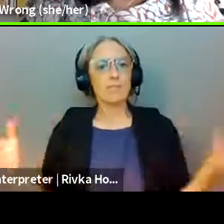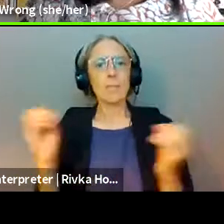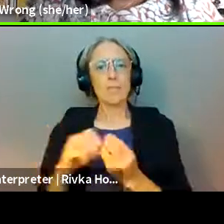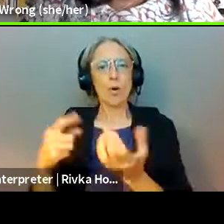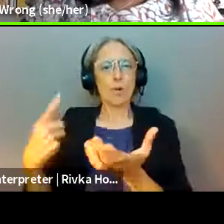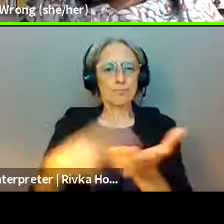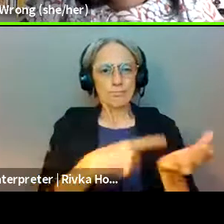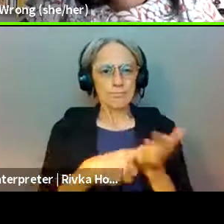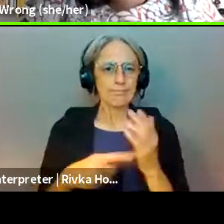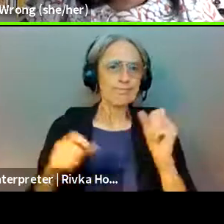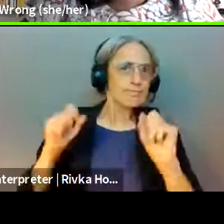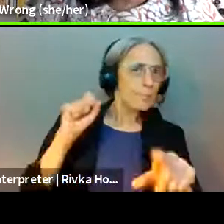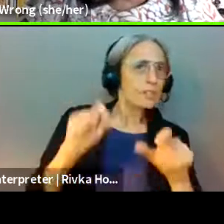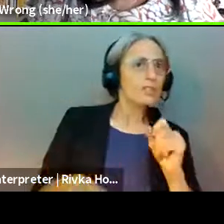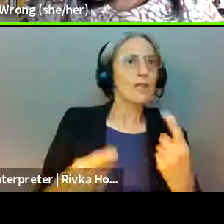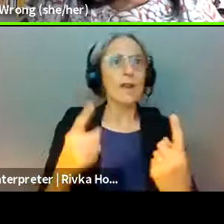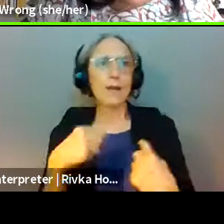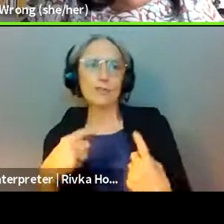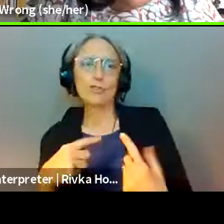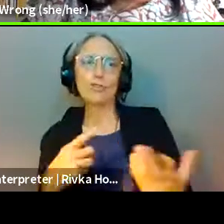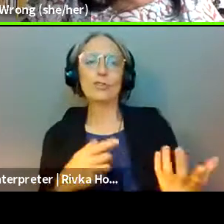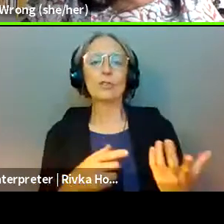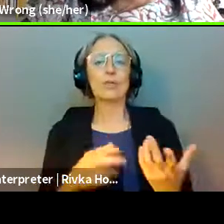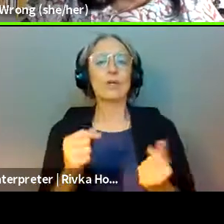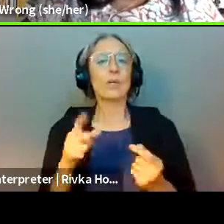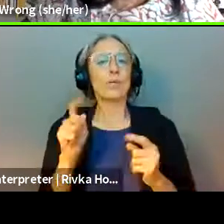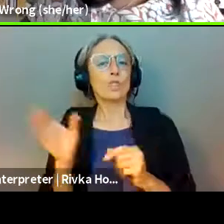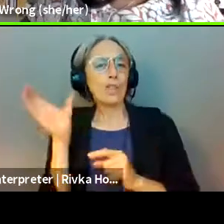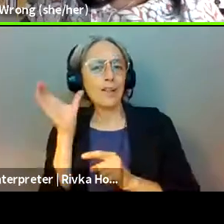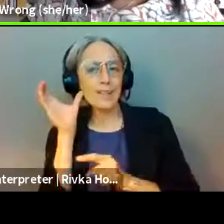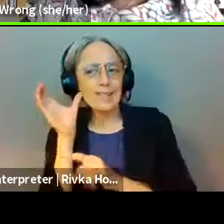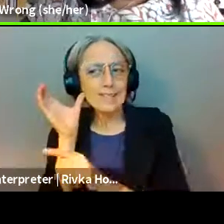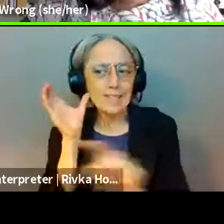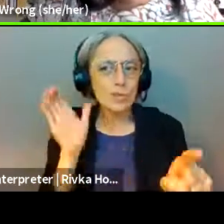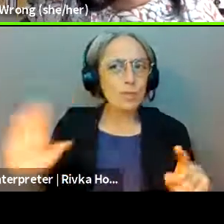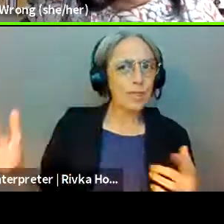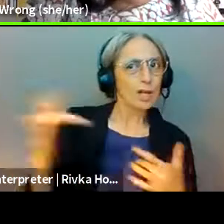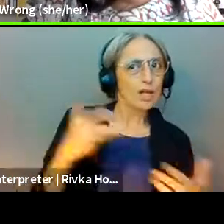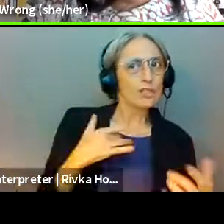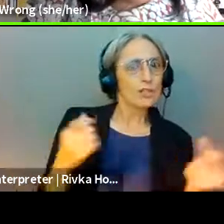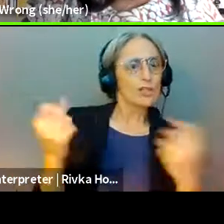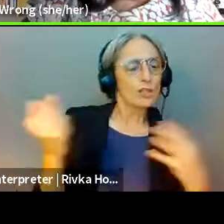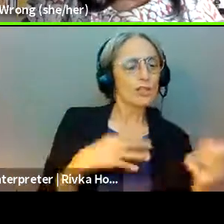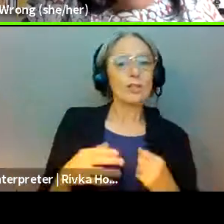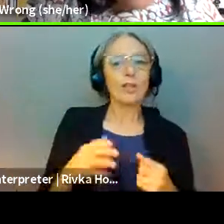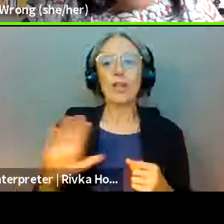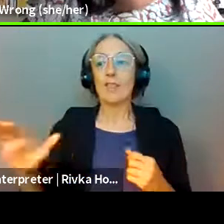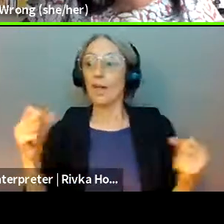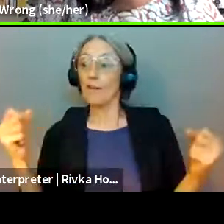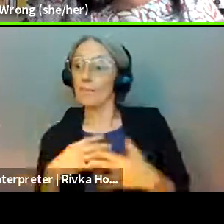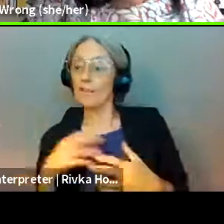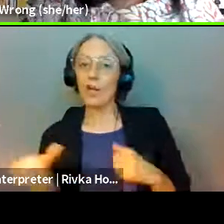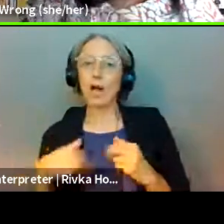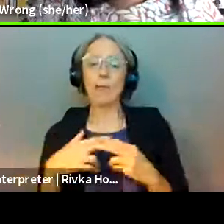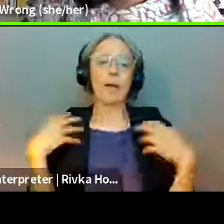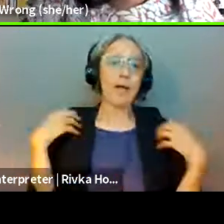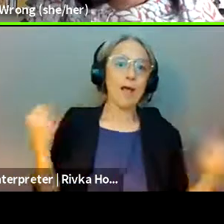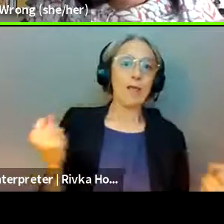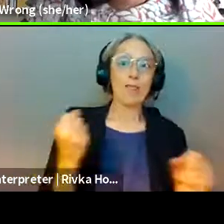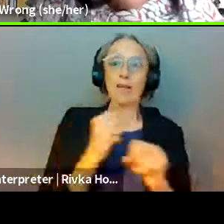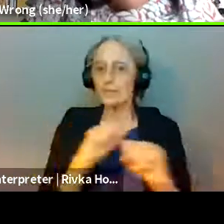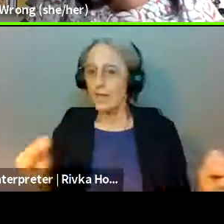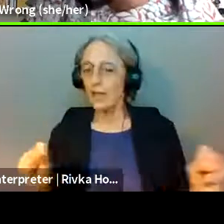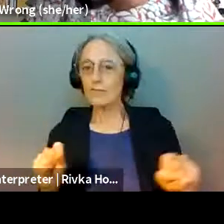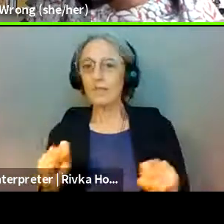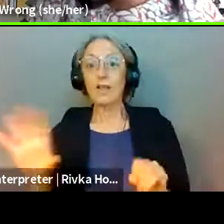more, to listen more to people's concerns and fears for their own health and safety and that of their families, and to meet people